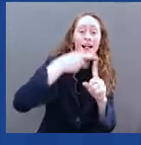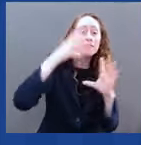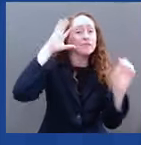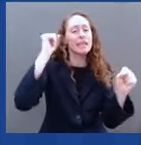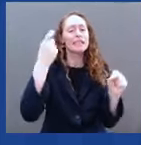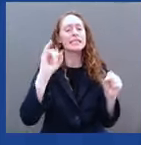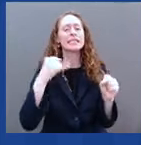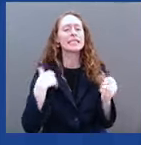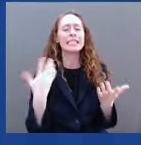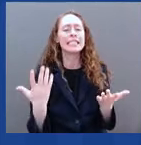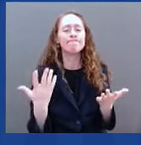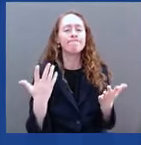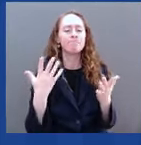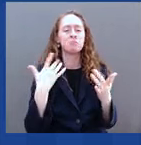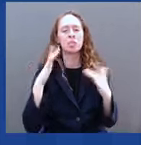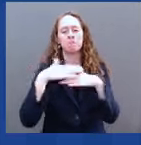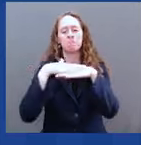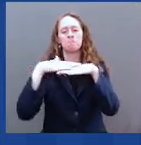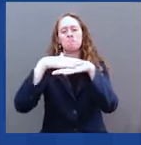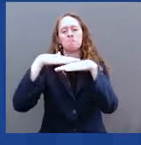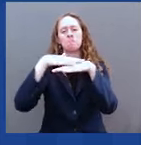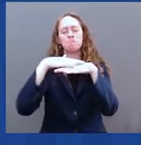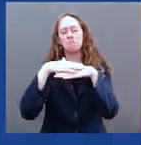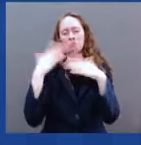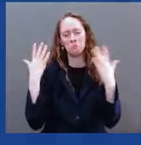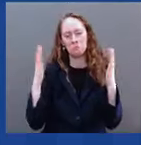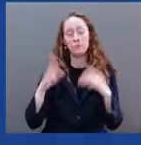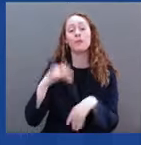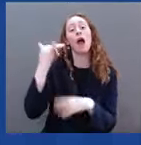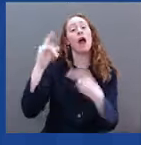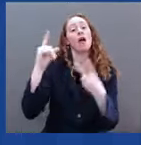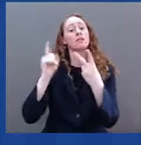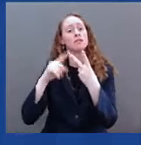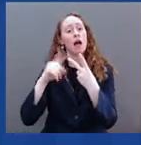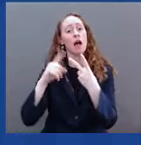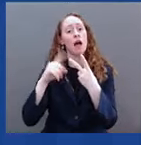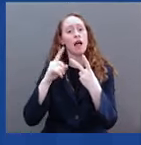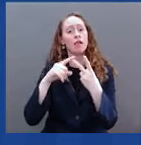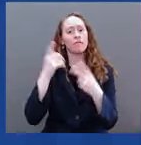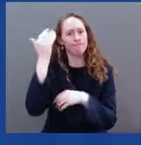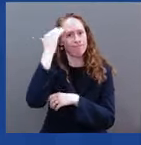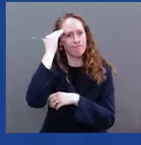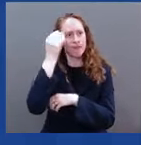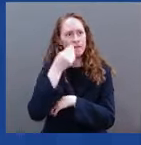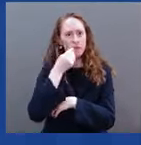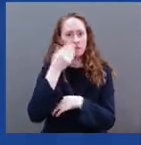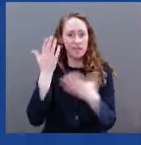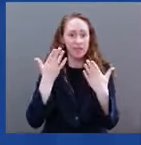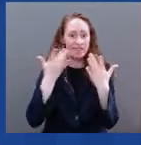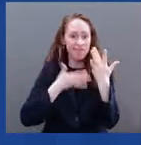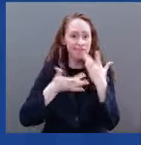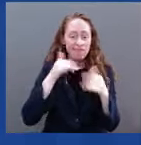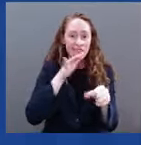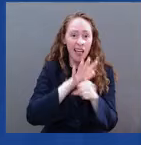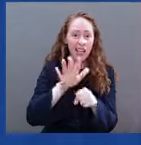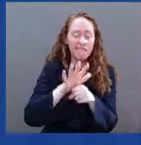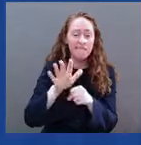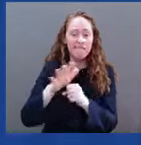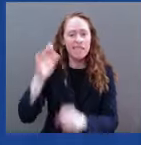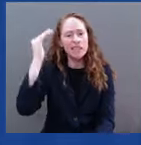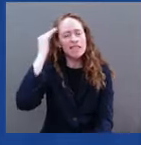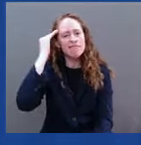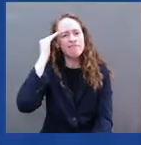shortages. And it's going to be real. The price of these sanctions is not just imposed upon